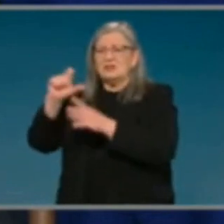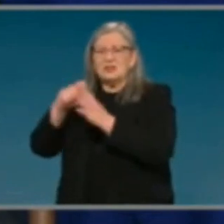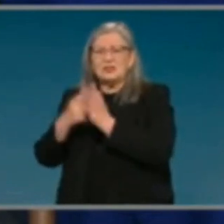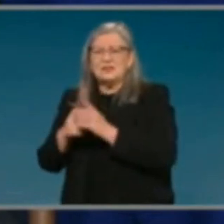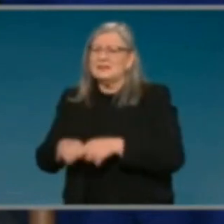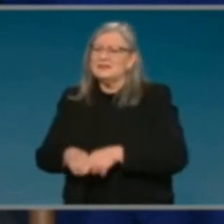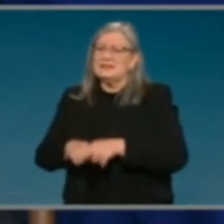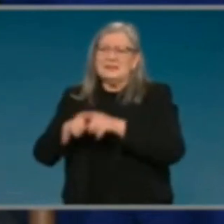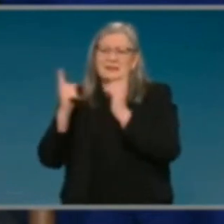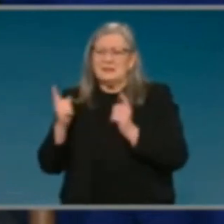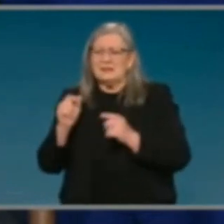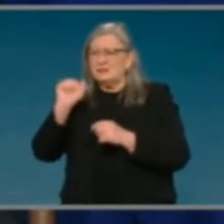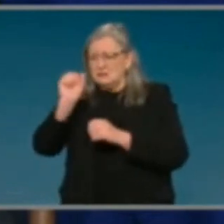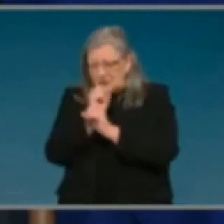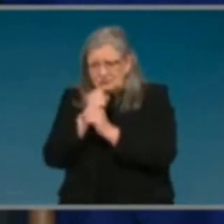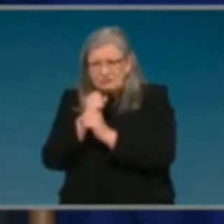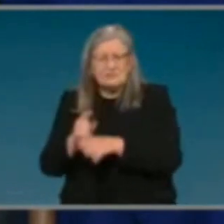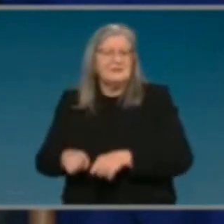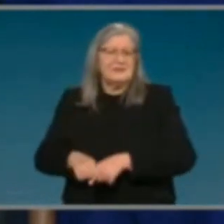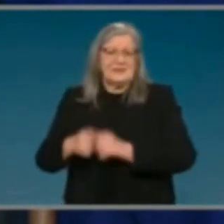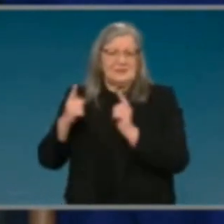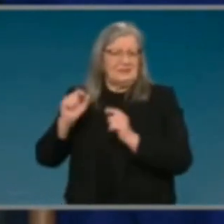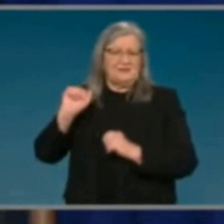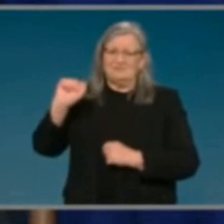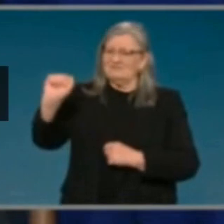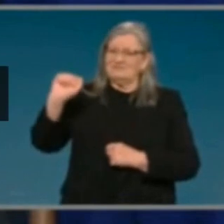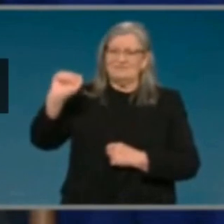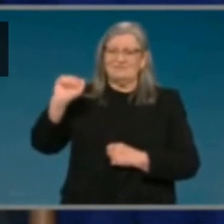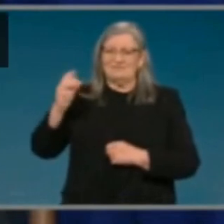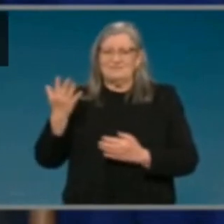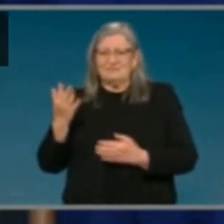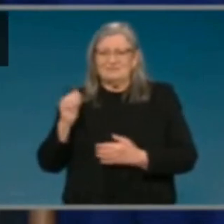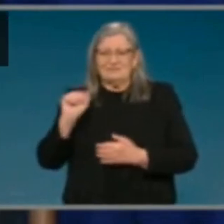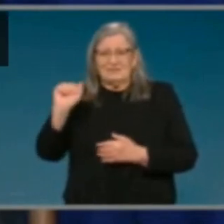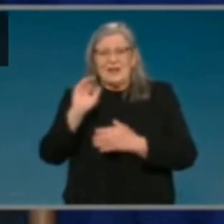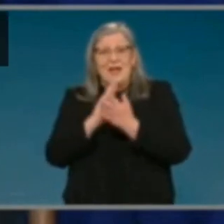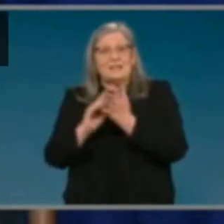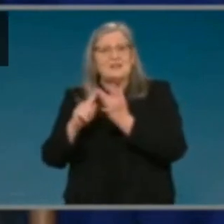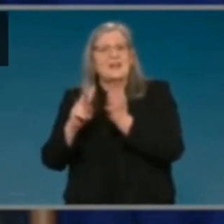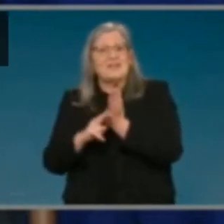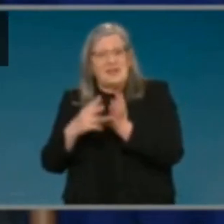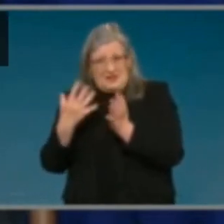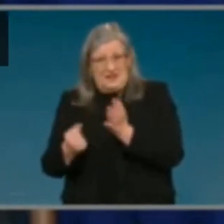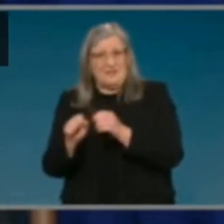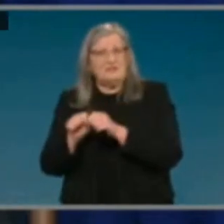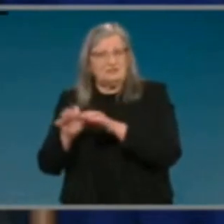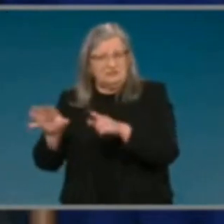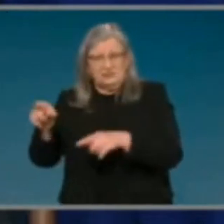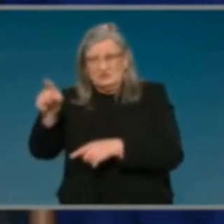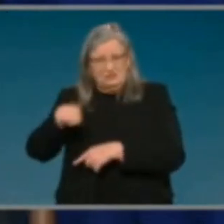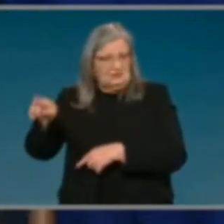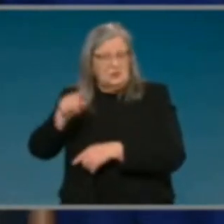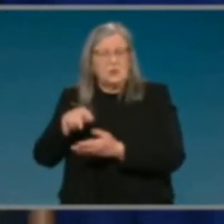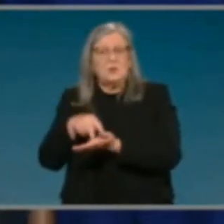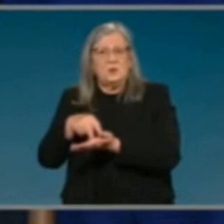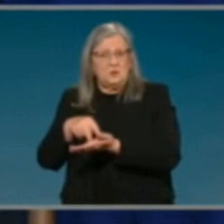etc. Very high HIV rates, which can affect how any virus and any disease can be